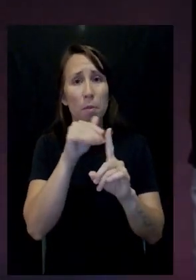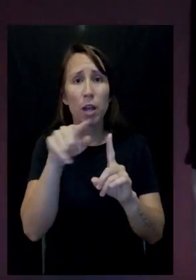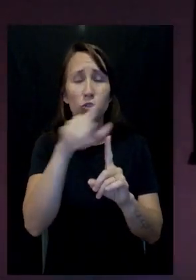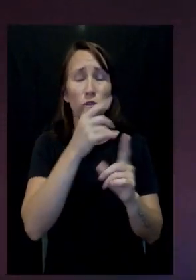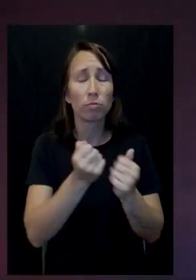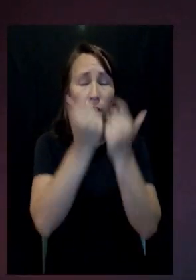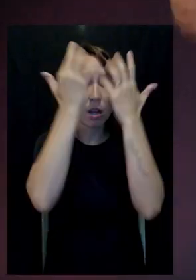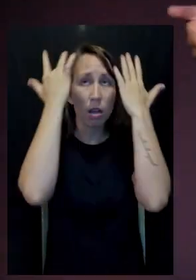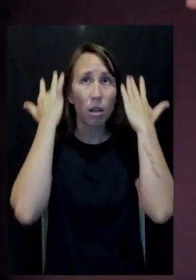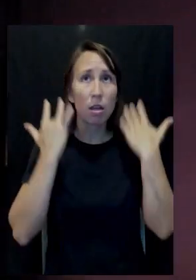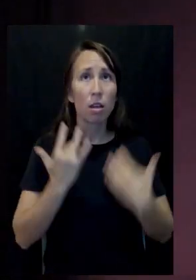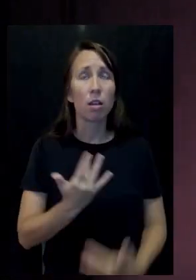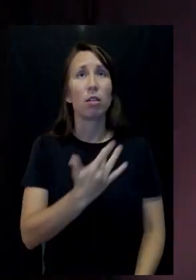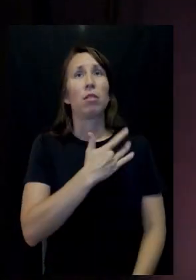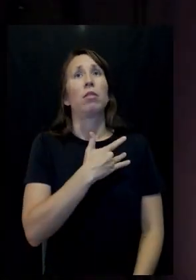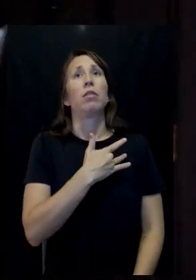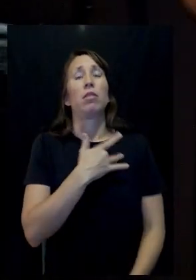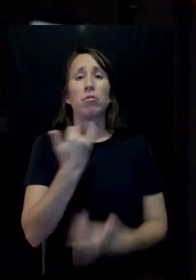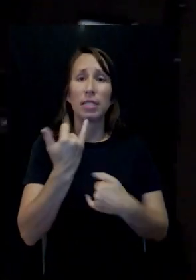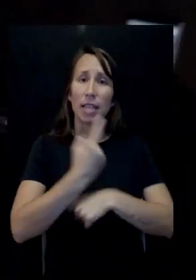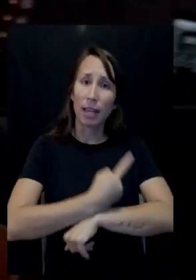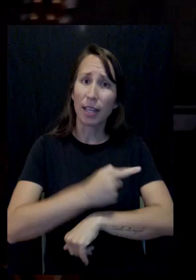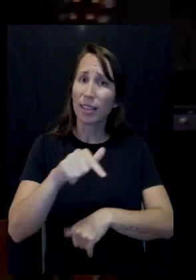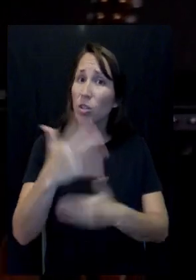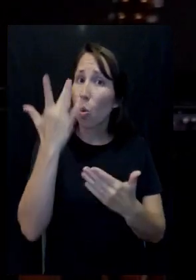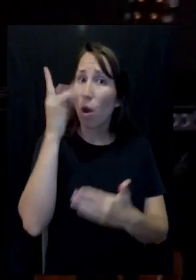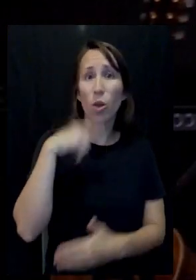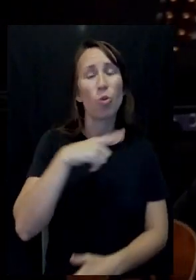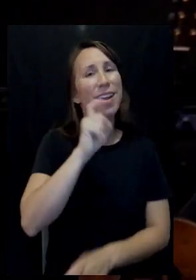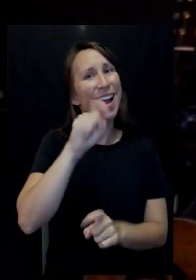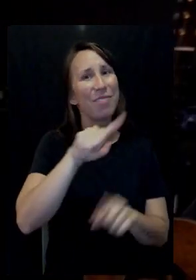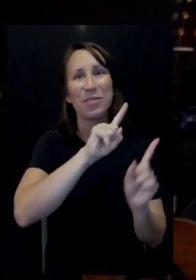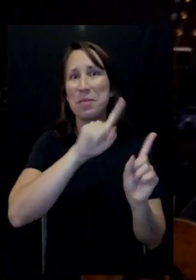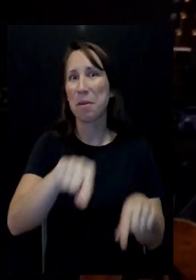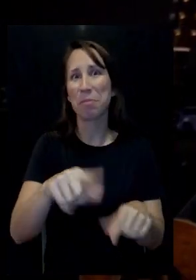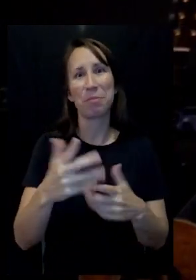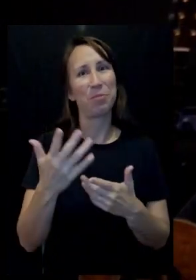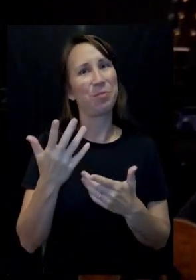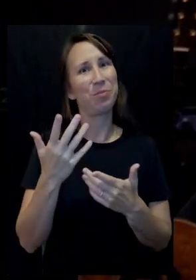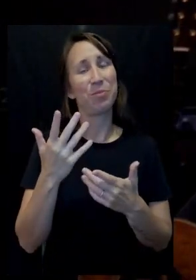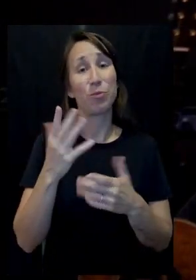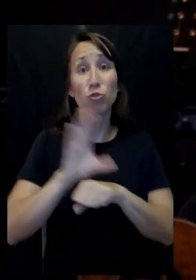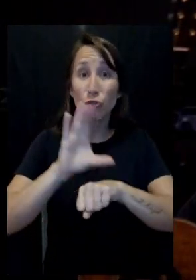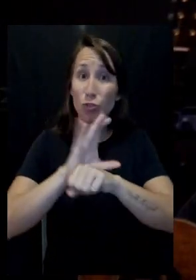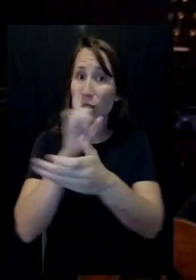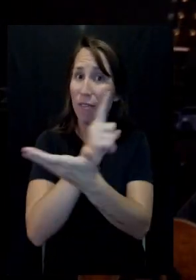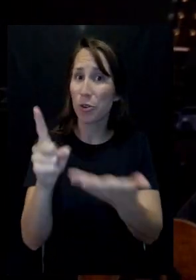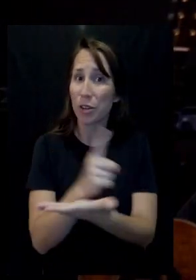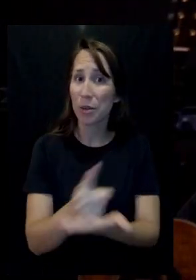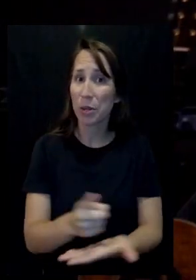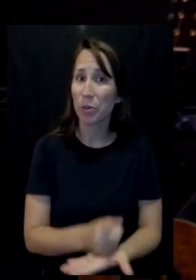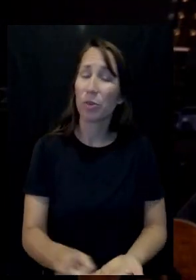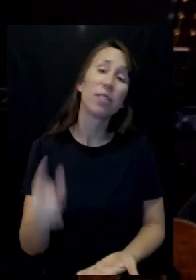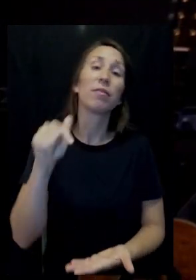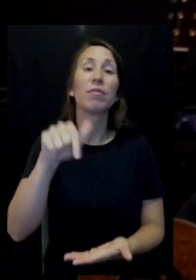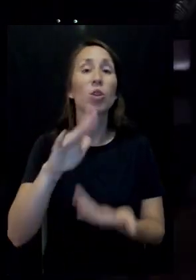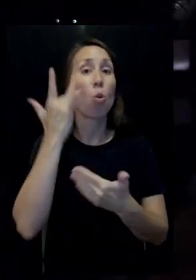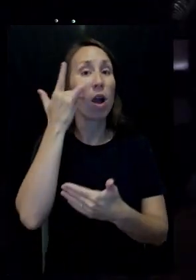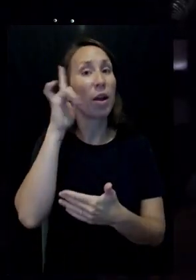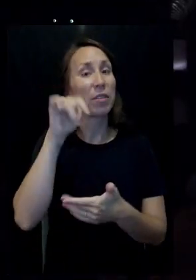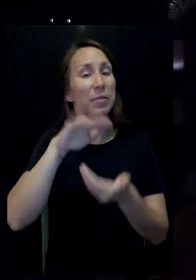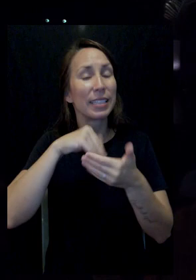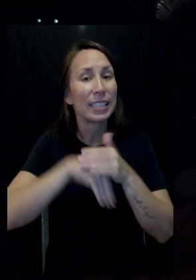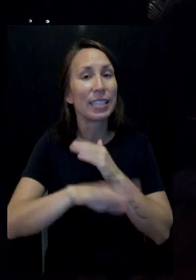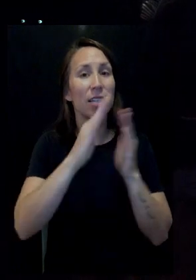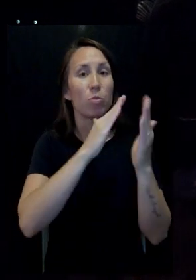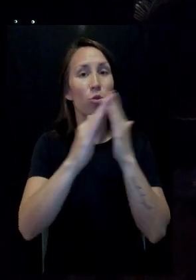flow over you today. And this is why we've got to come to church every week. This is why we've got to be in community of believers, because